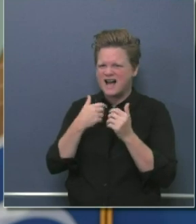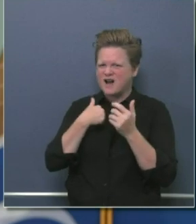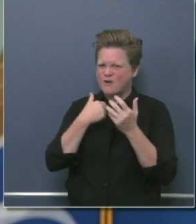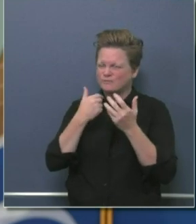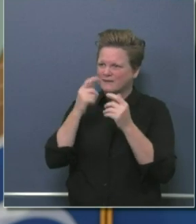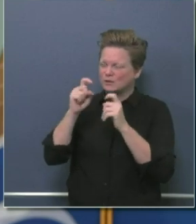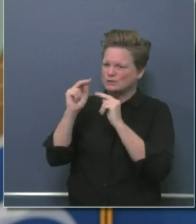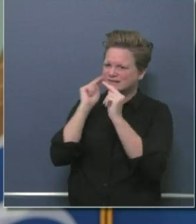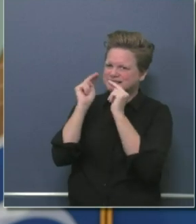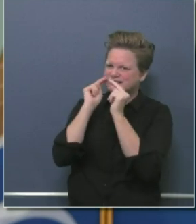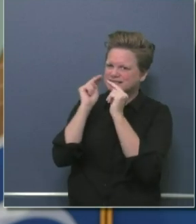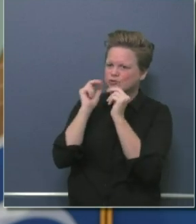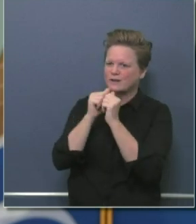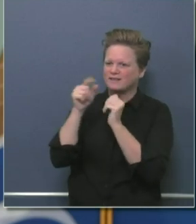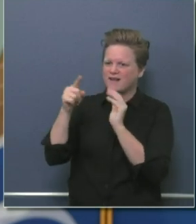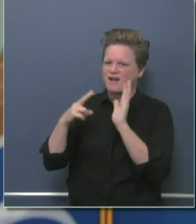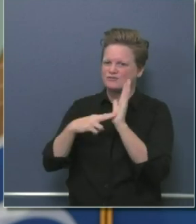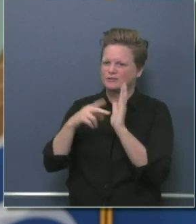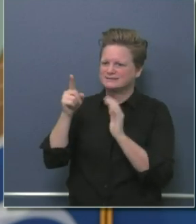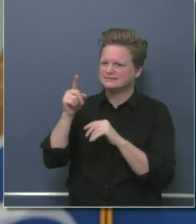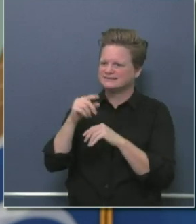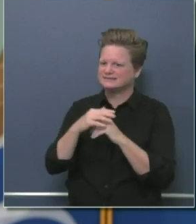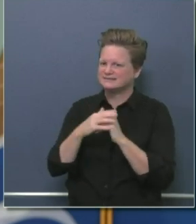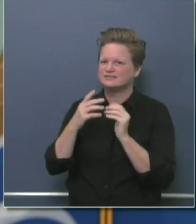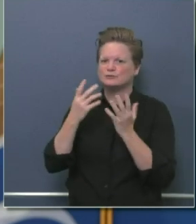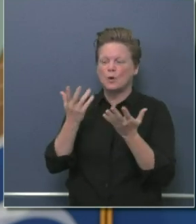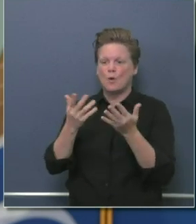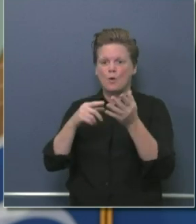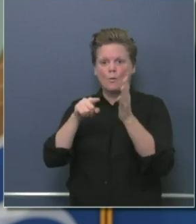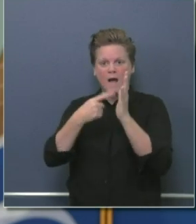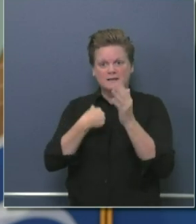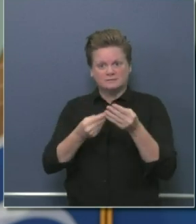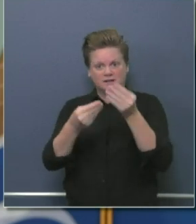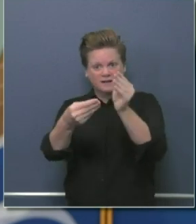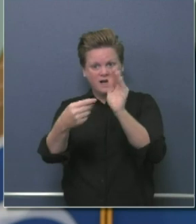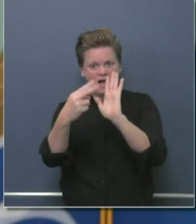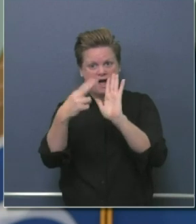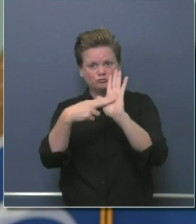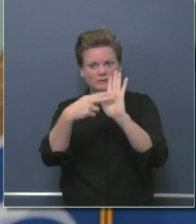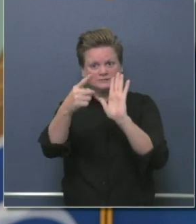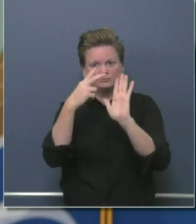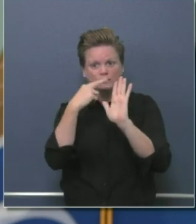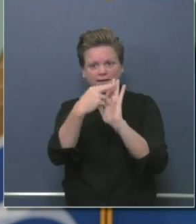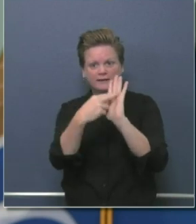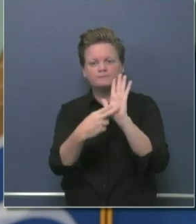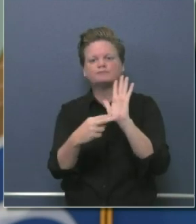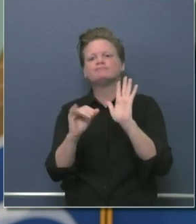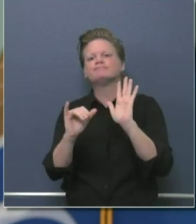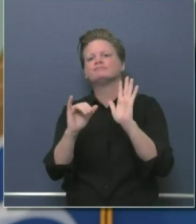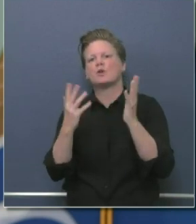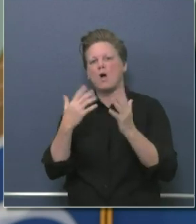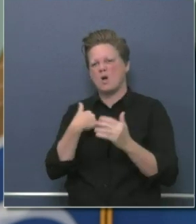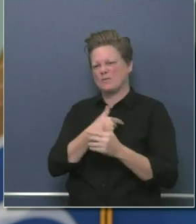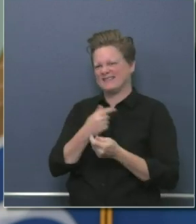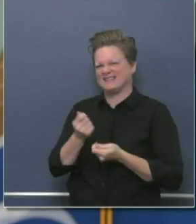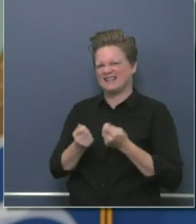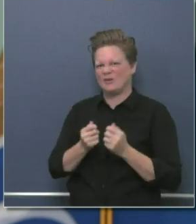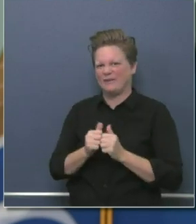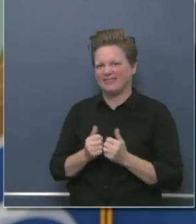week, I hope you'll consider those price points we were able to negotiate. Up against where the market was. Not where the market was 3 years